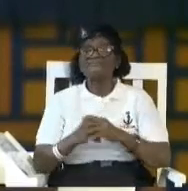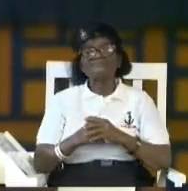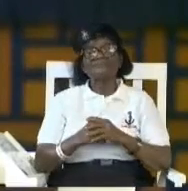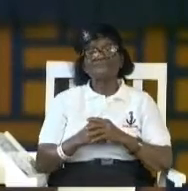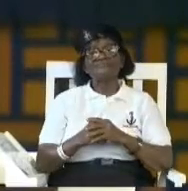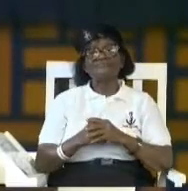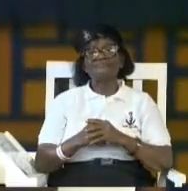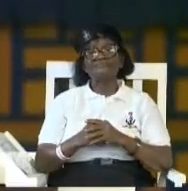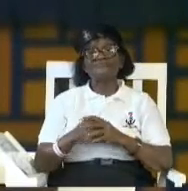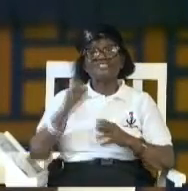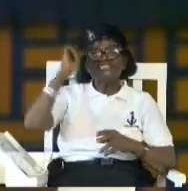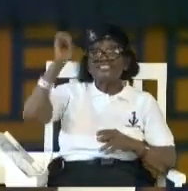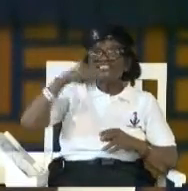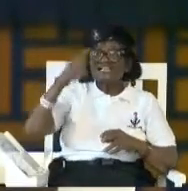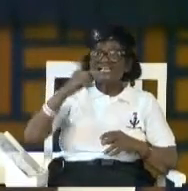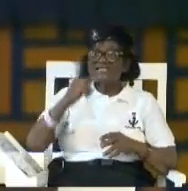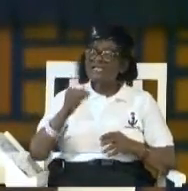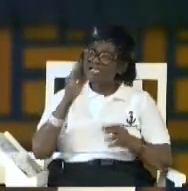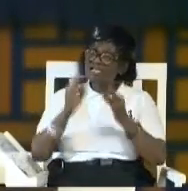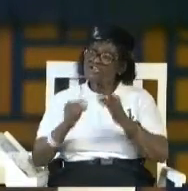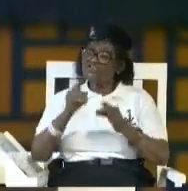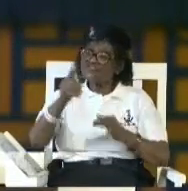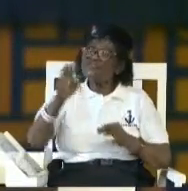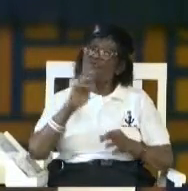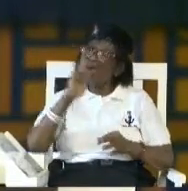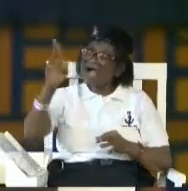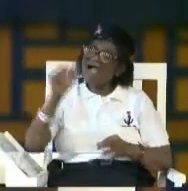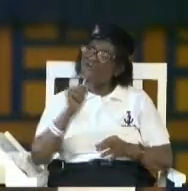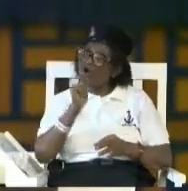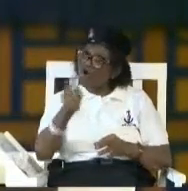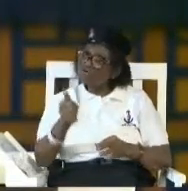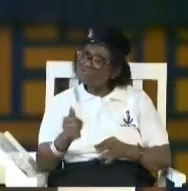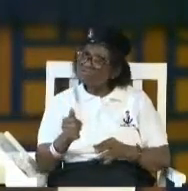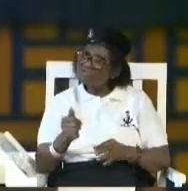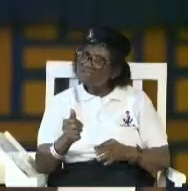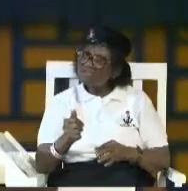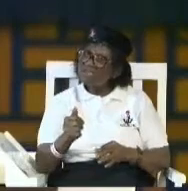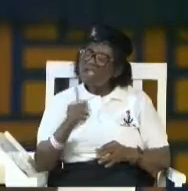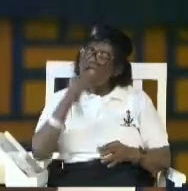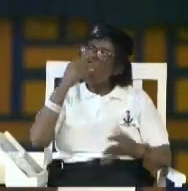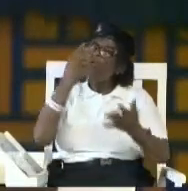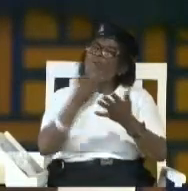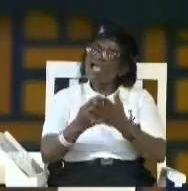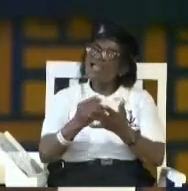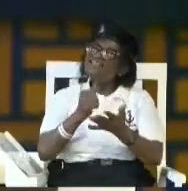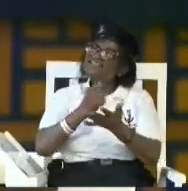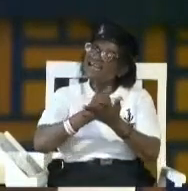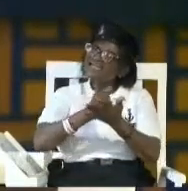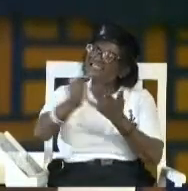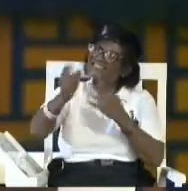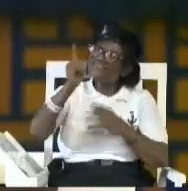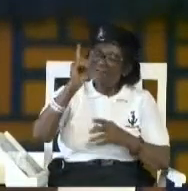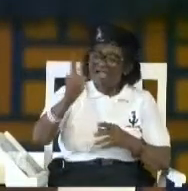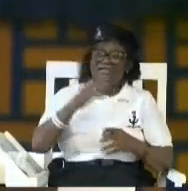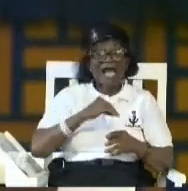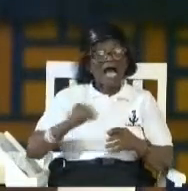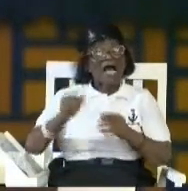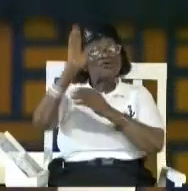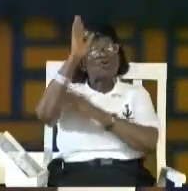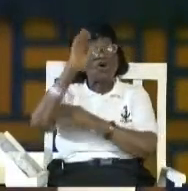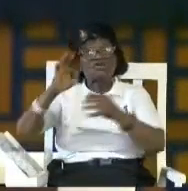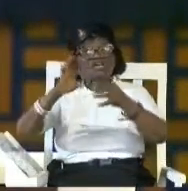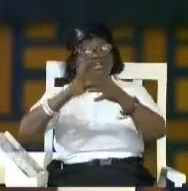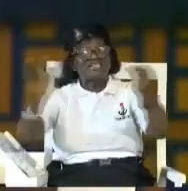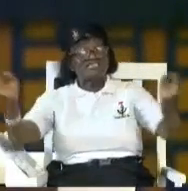See, because if you are not thoroughly sanctified and God releases